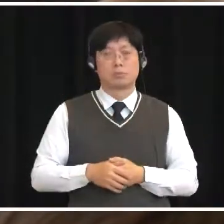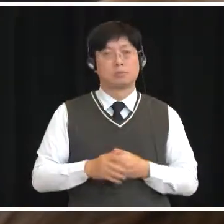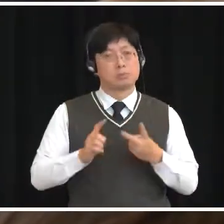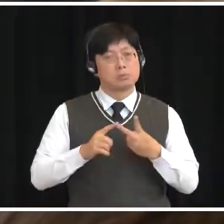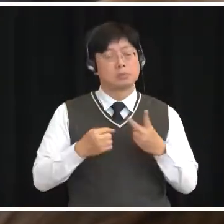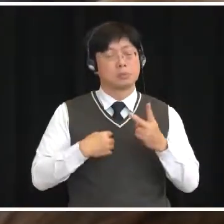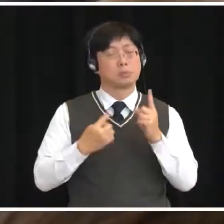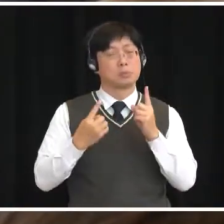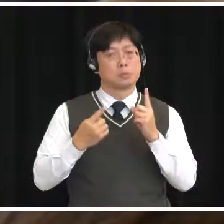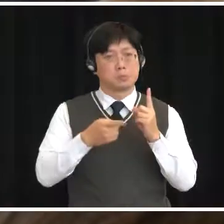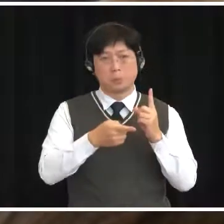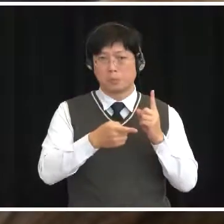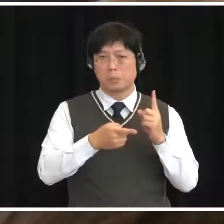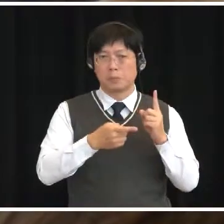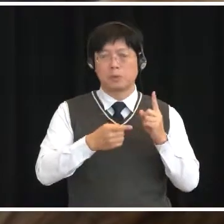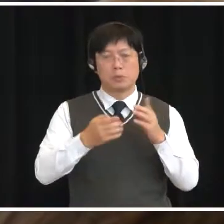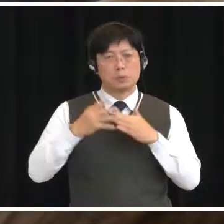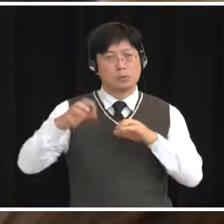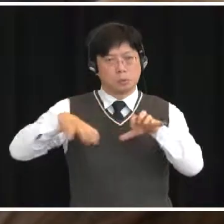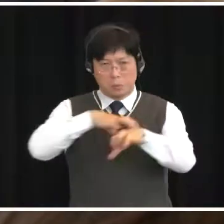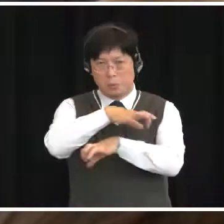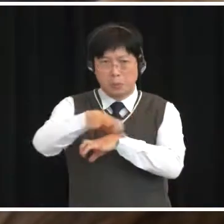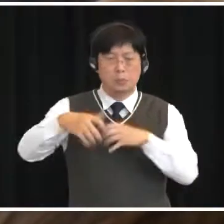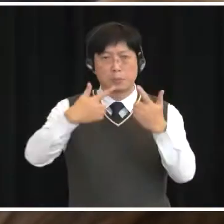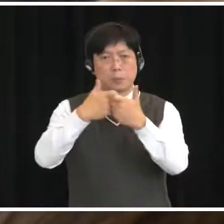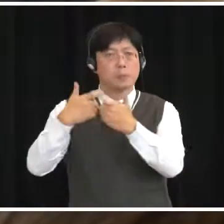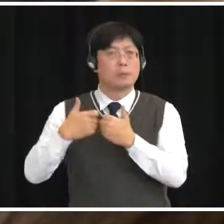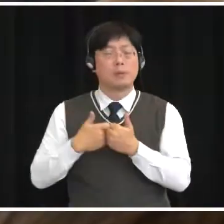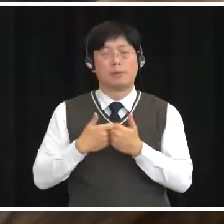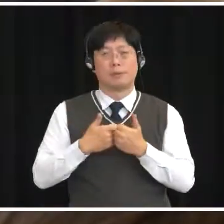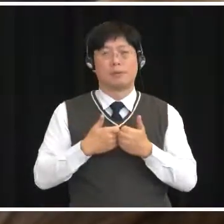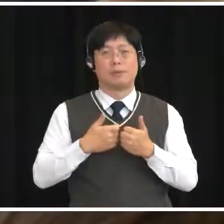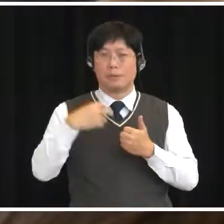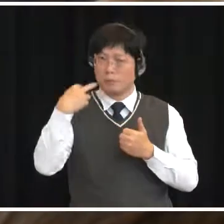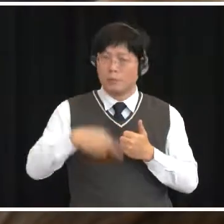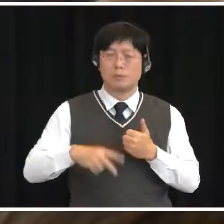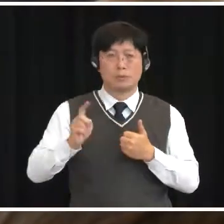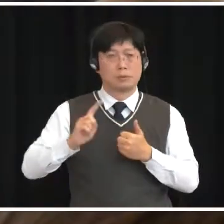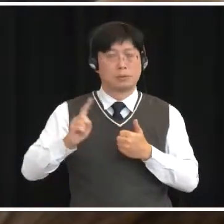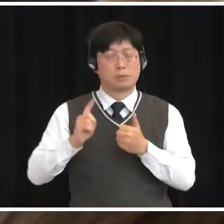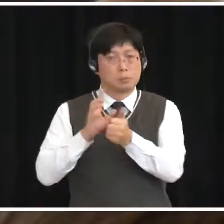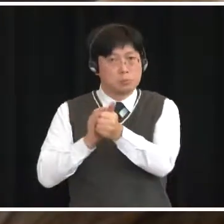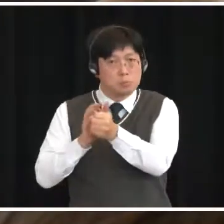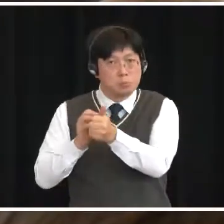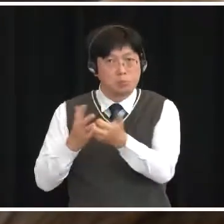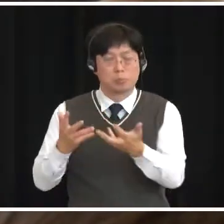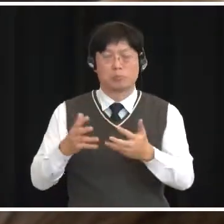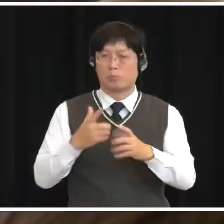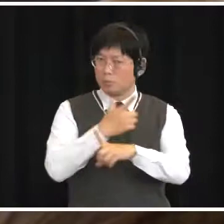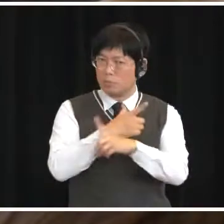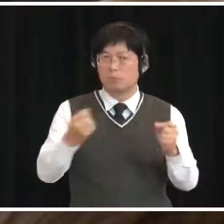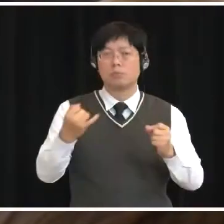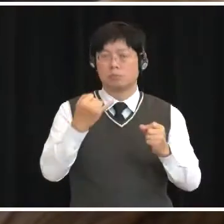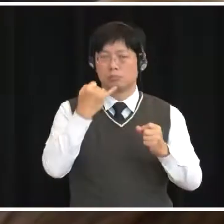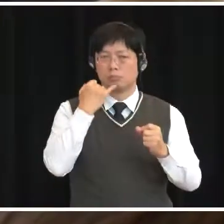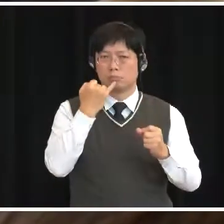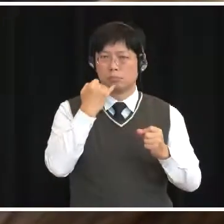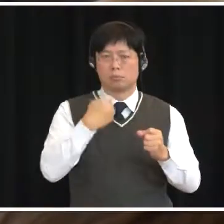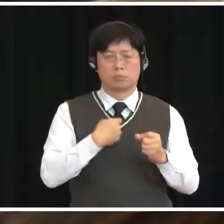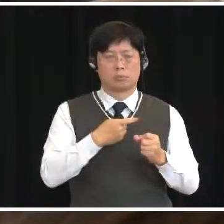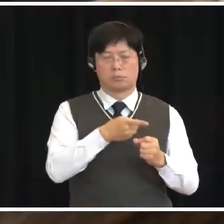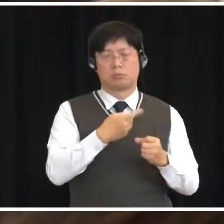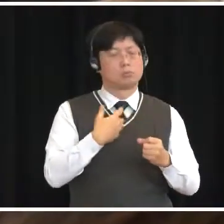what improvement they want to see, what they want the schools to make, what facilities they want, what environments they want